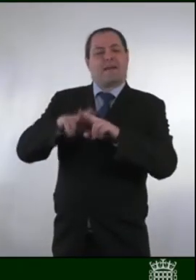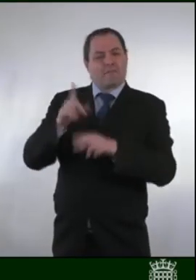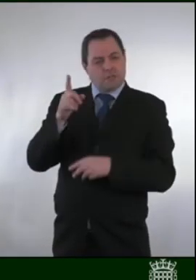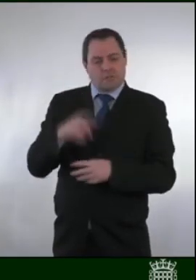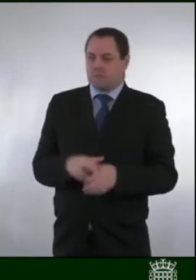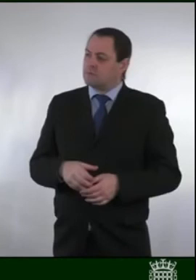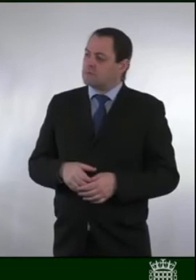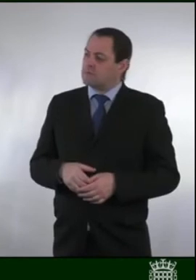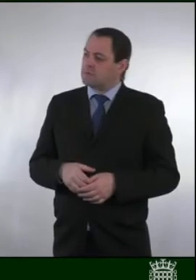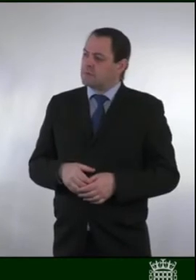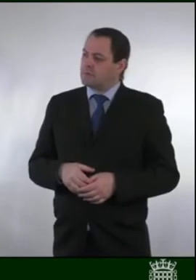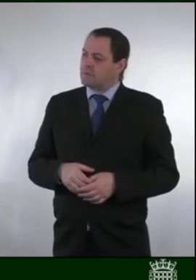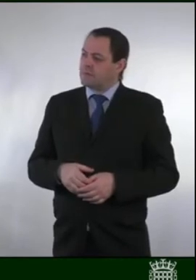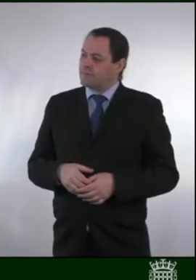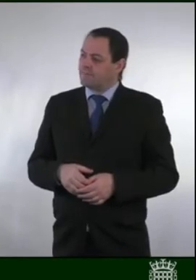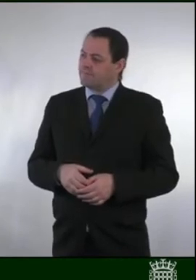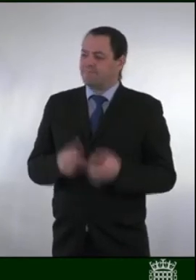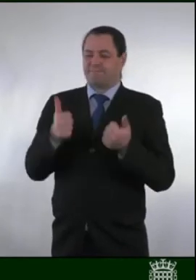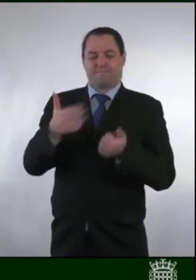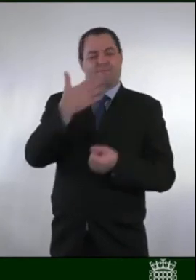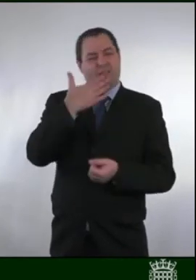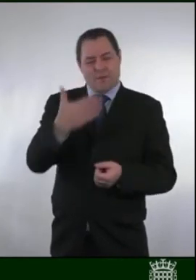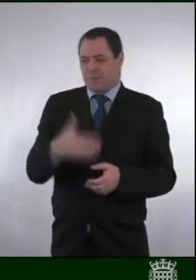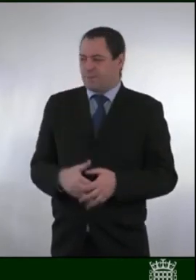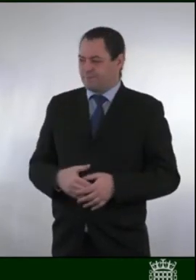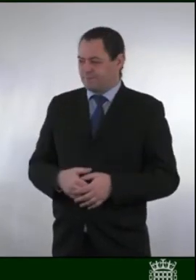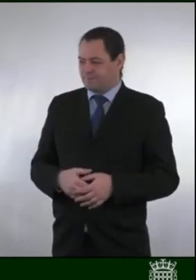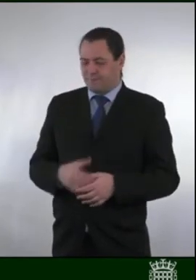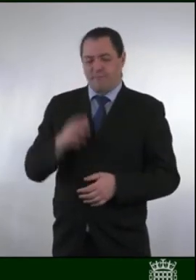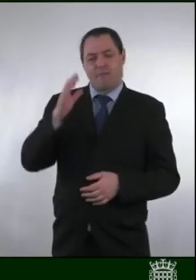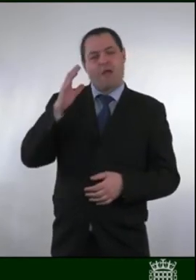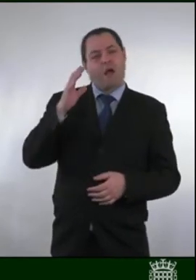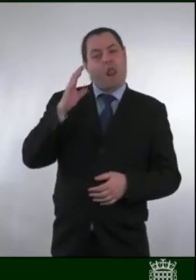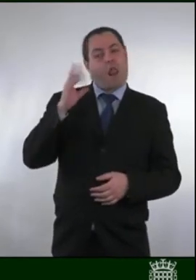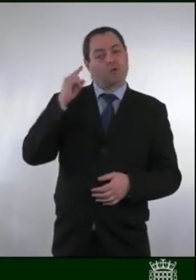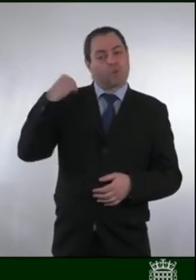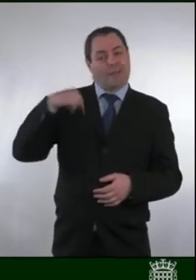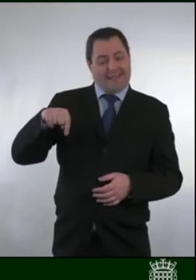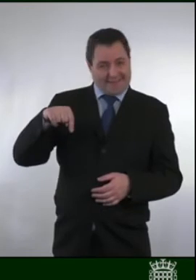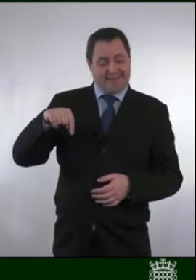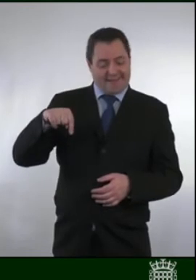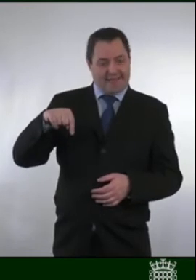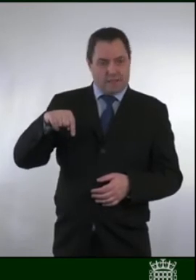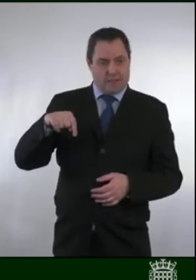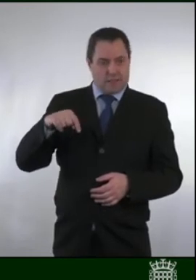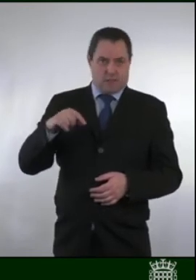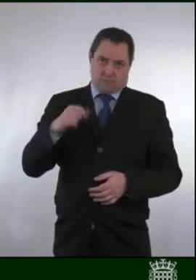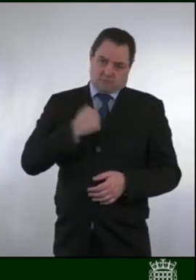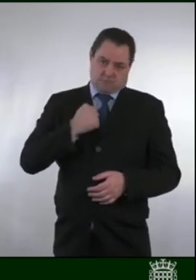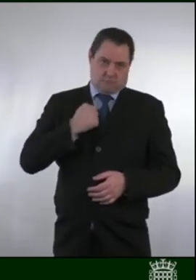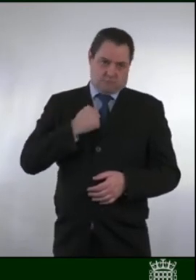Clark. Thank you, Mr. Speaker. Over the last week, there has been yet again very significant flooding in